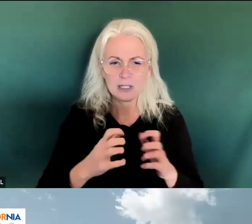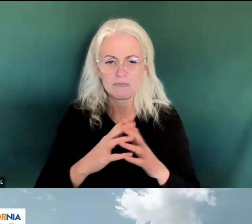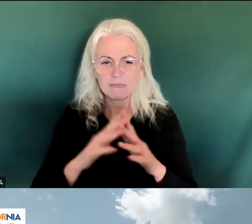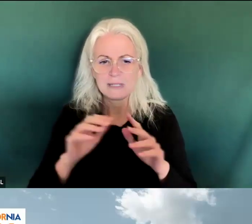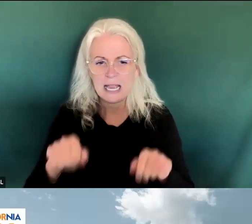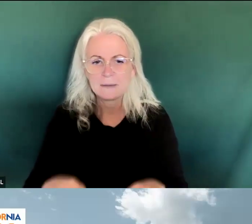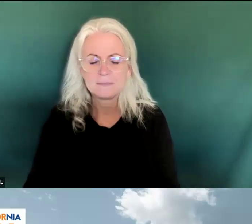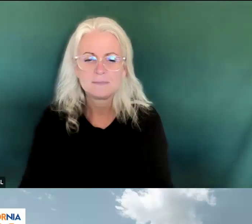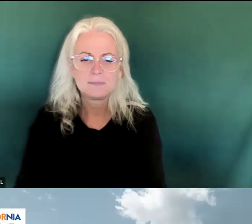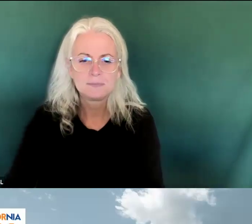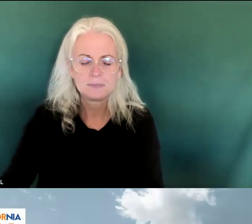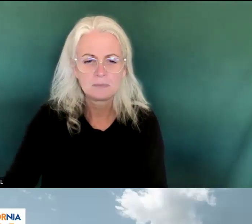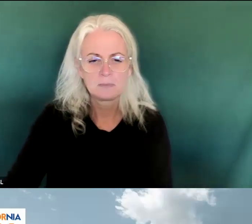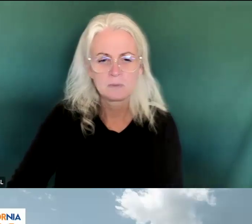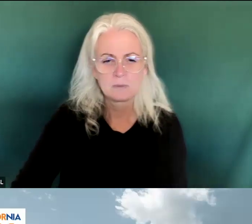quickly.